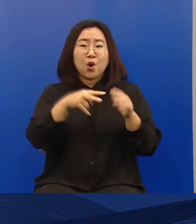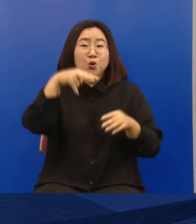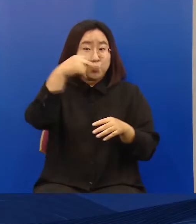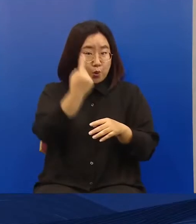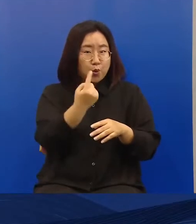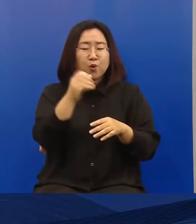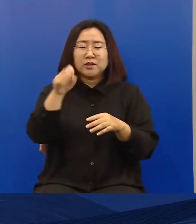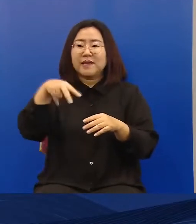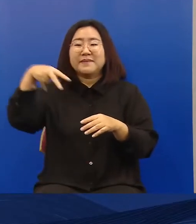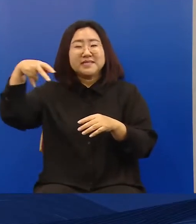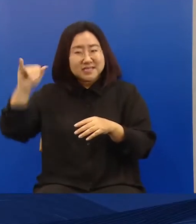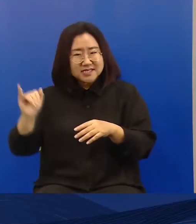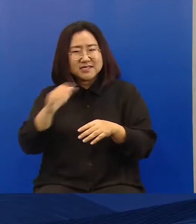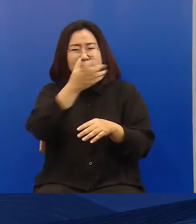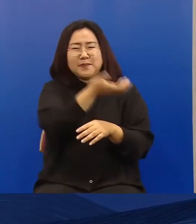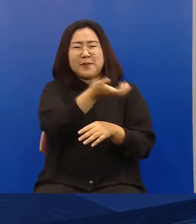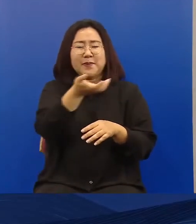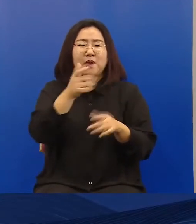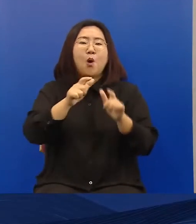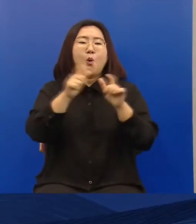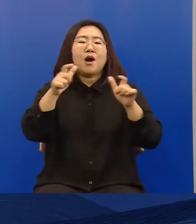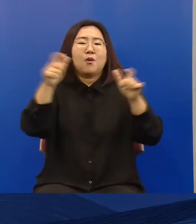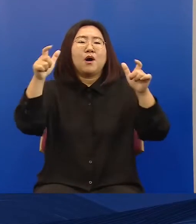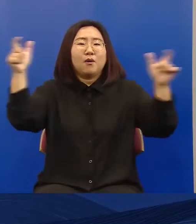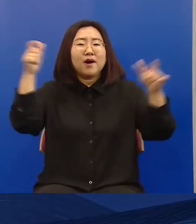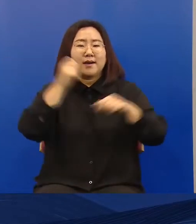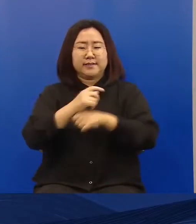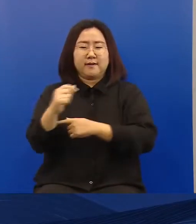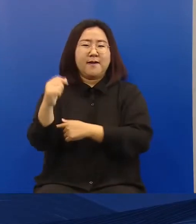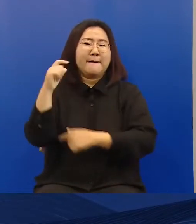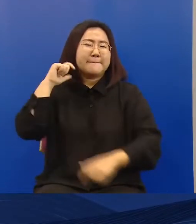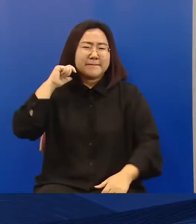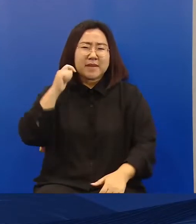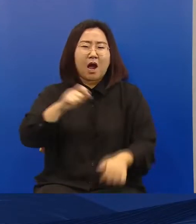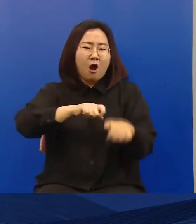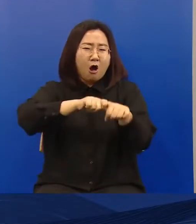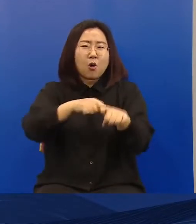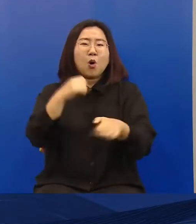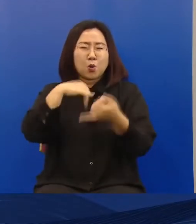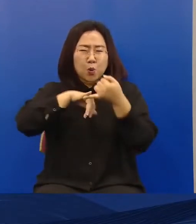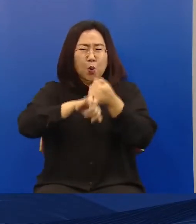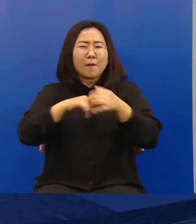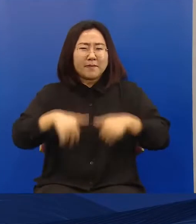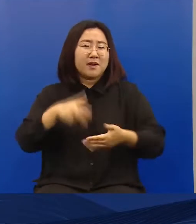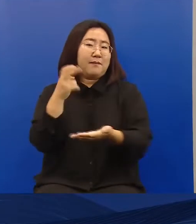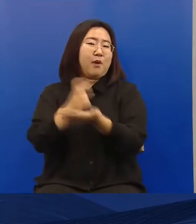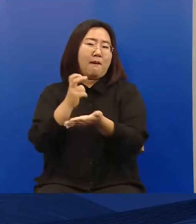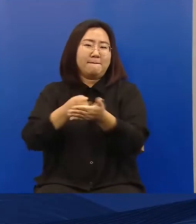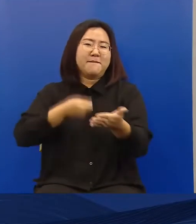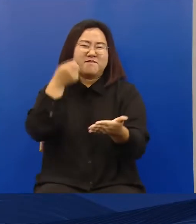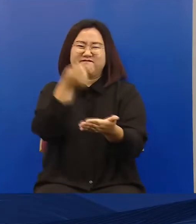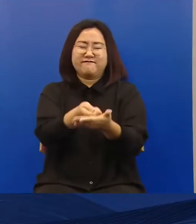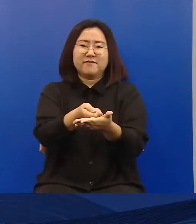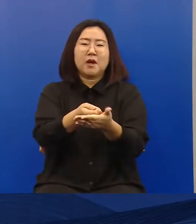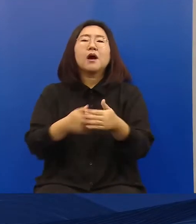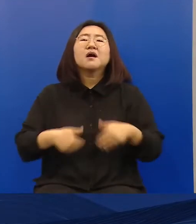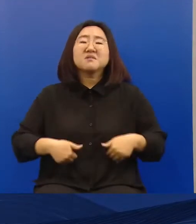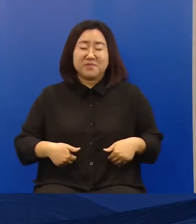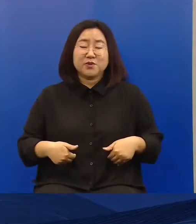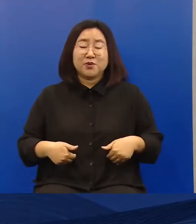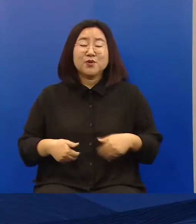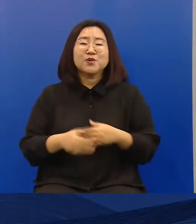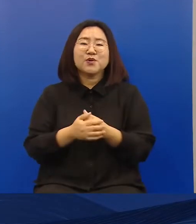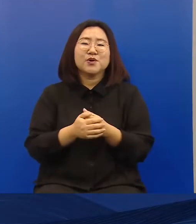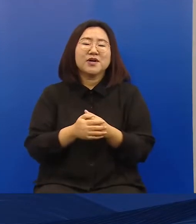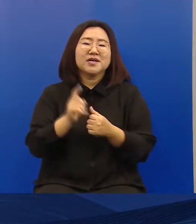and ordinance before promoting the existing law. However, we sometimes need